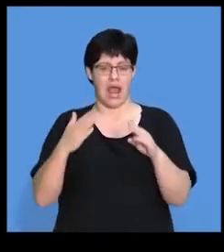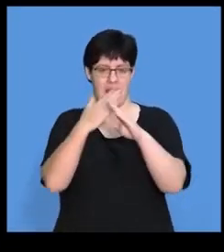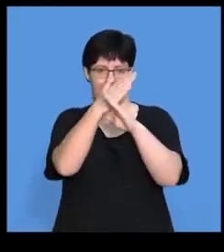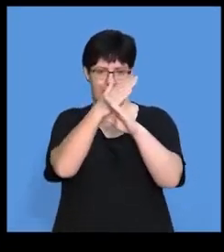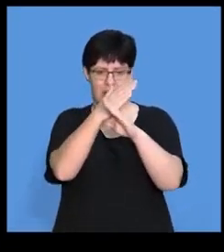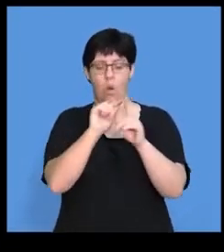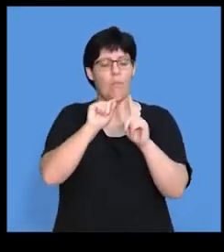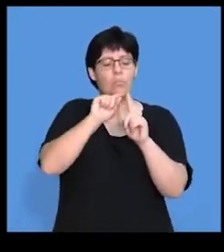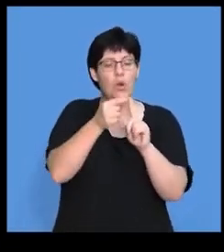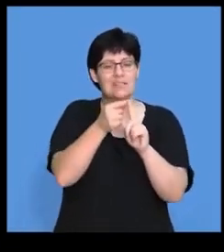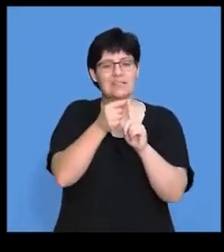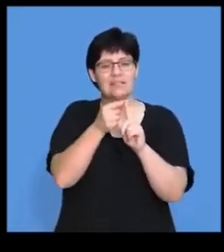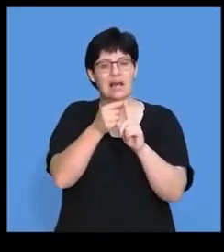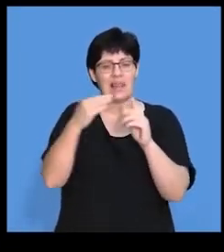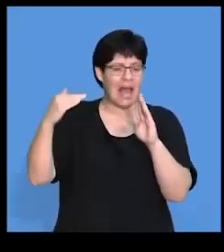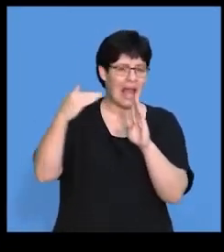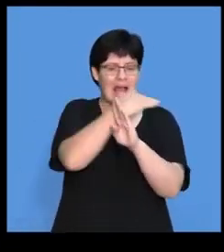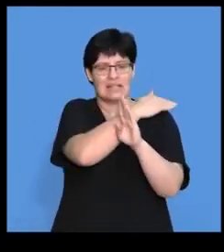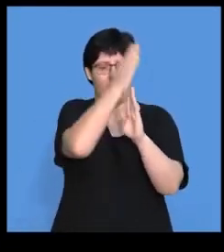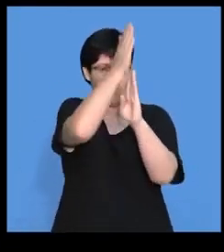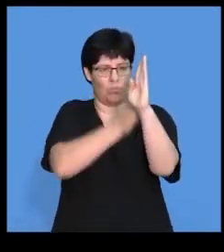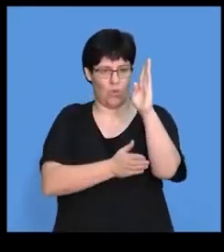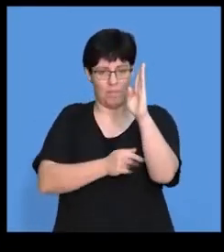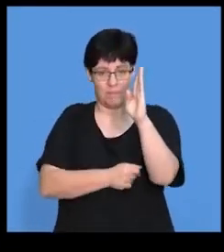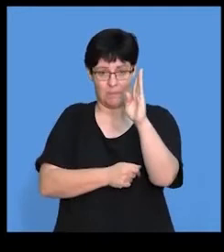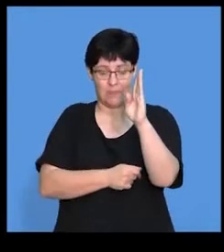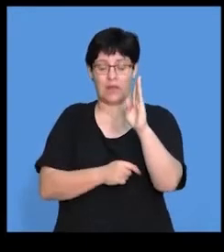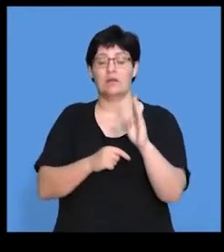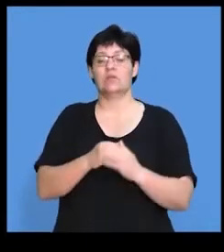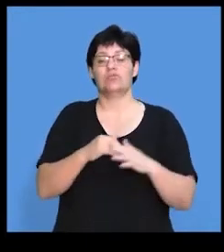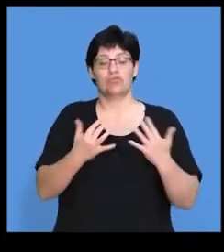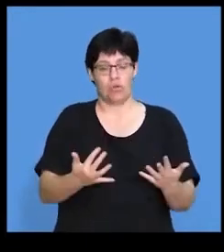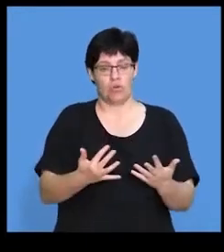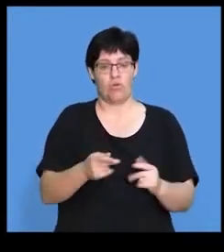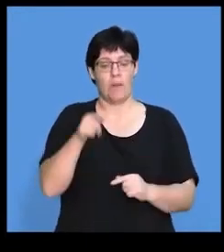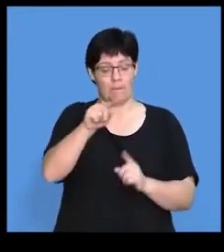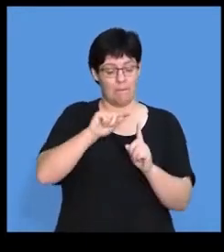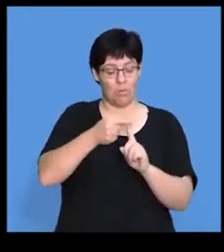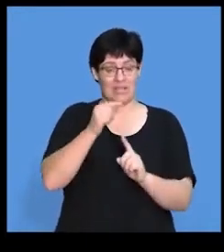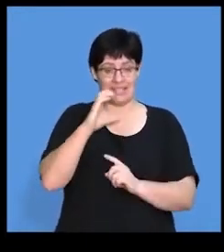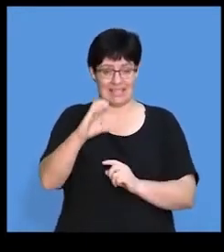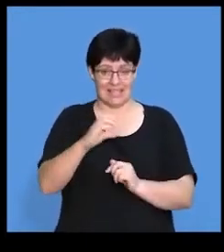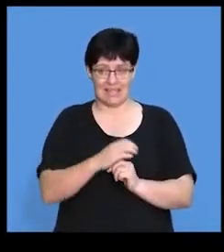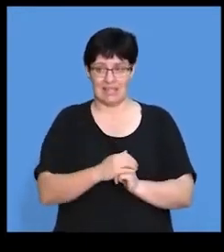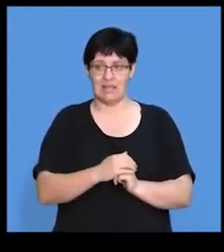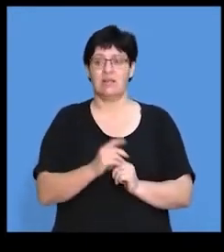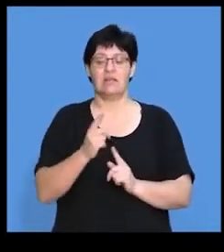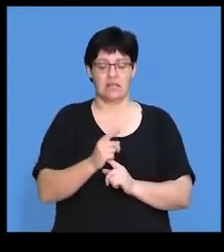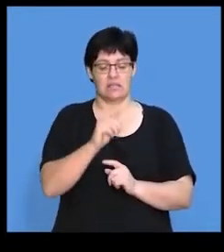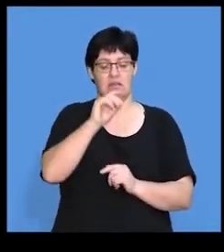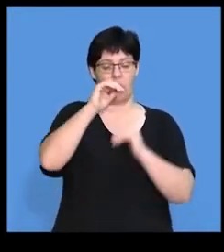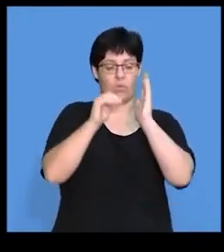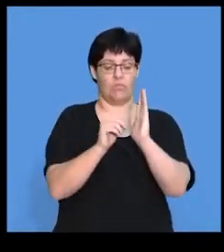the point where that line cuts the y-axis. So again, we're coming back to this point C, which has the coordinates 2,